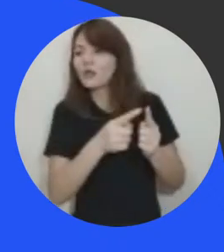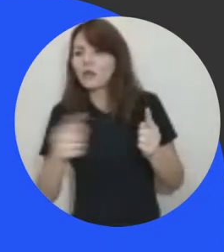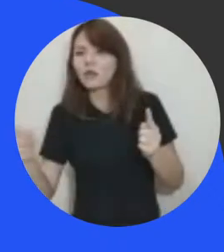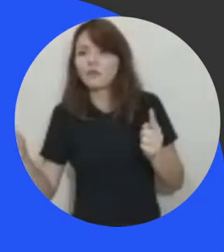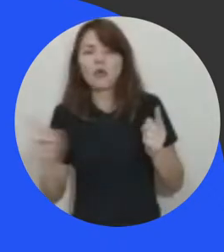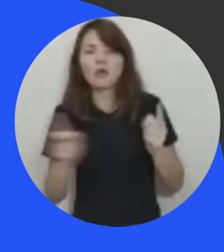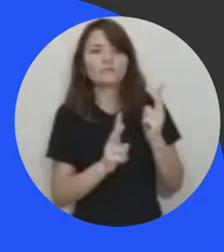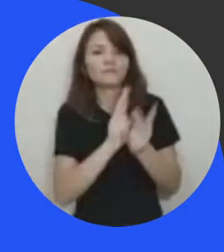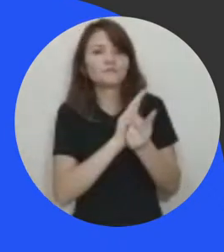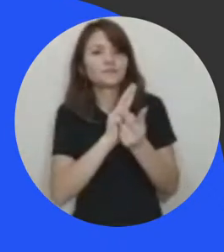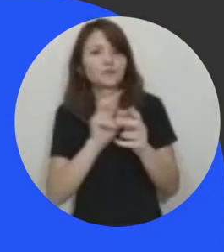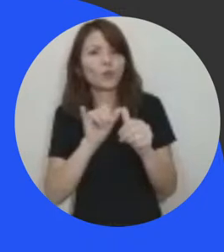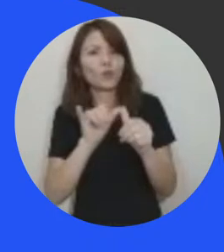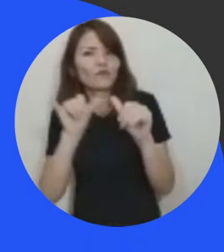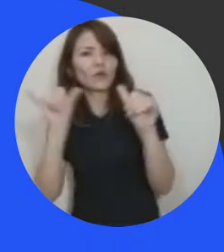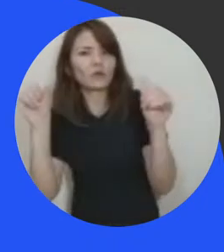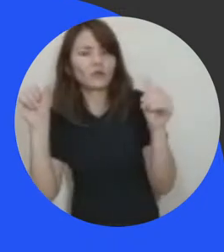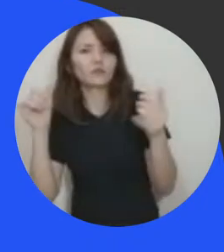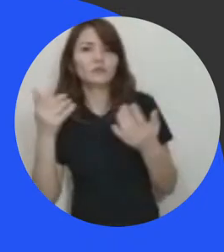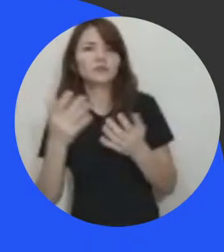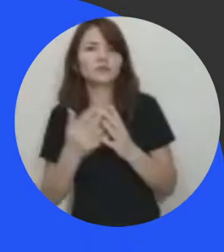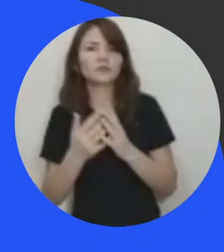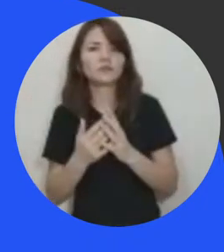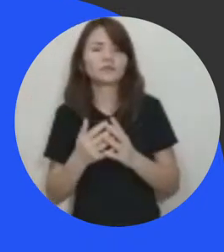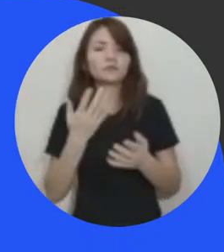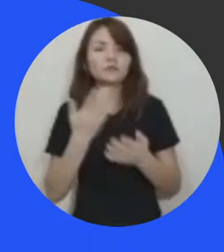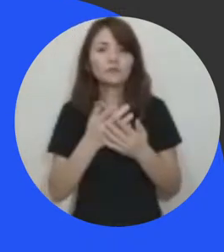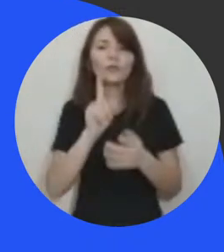a pathogen infects you, what happens when the virus infects you,